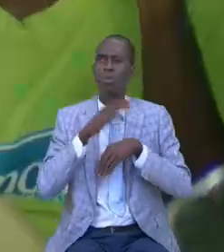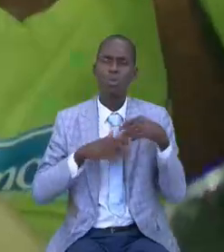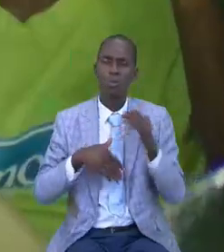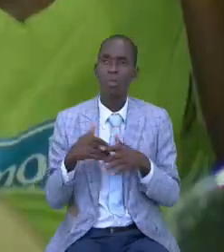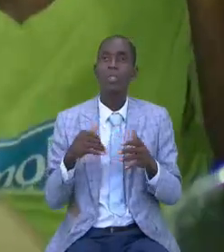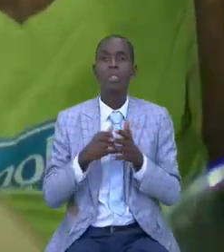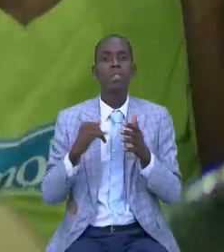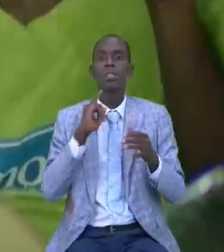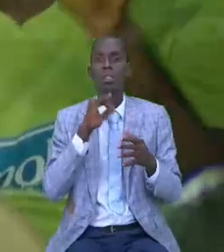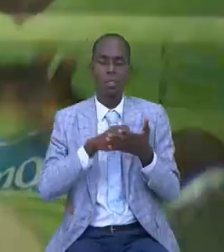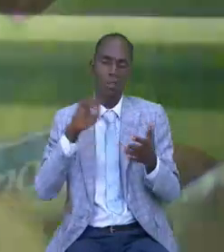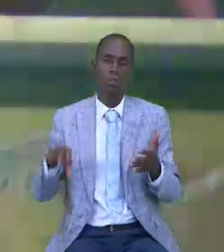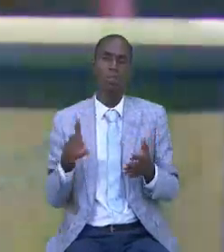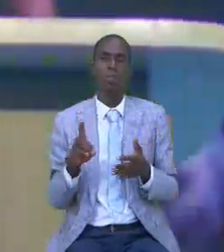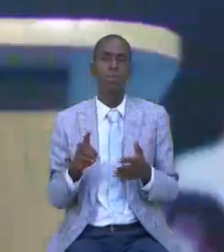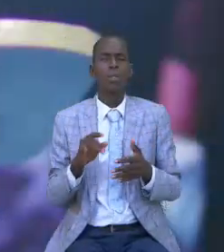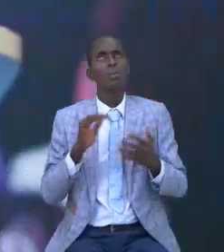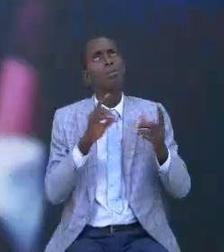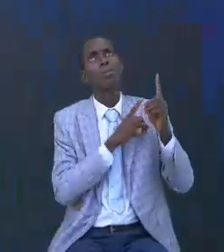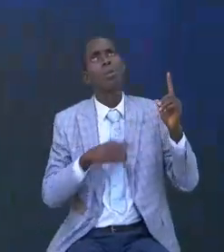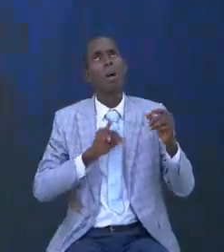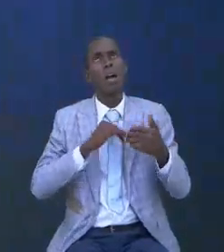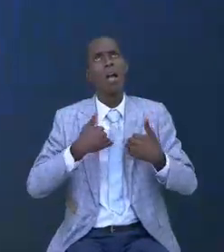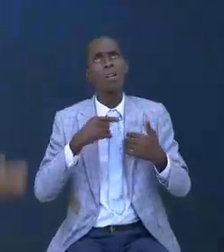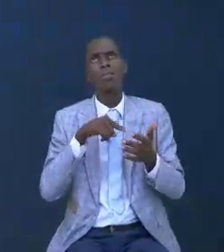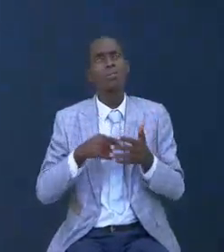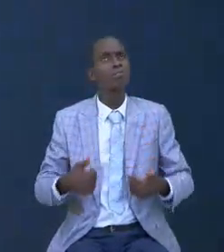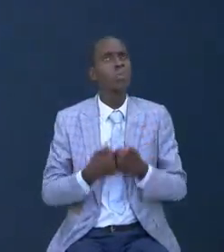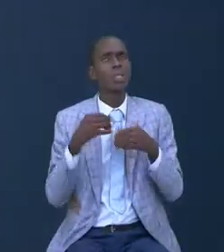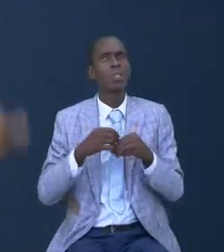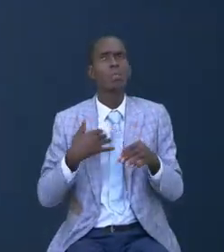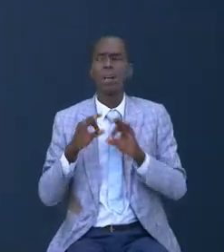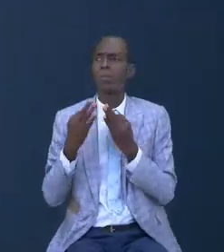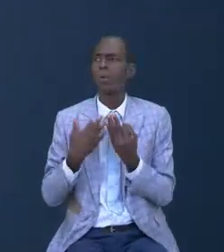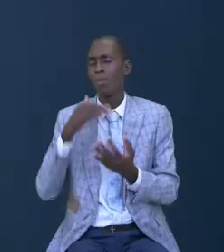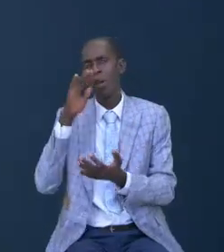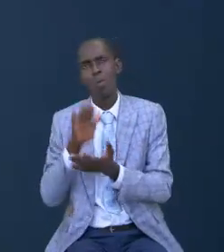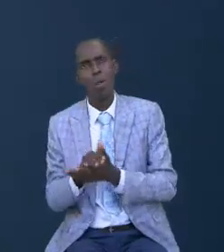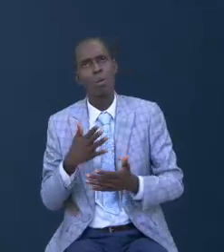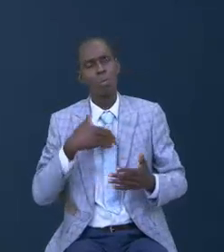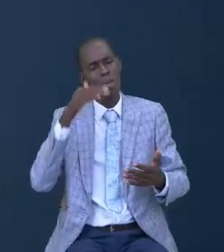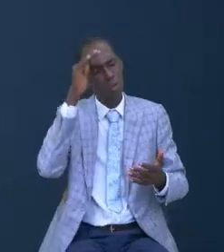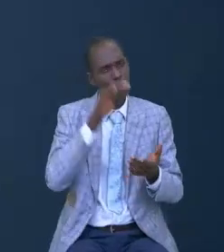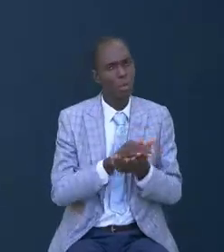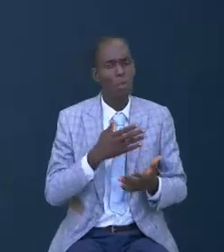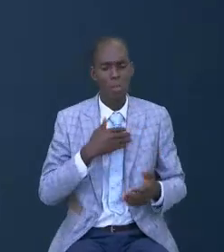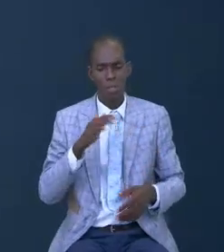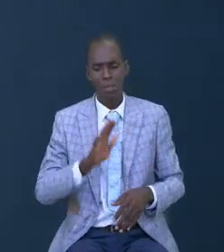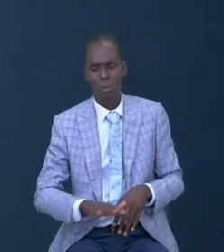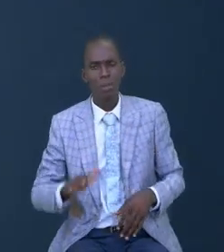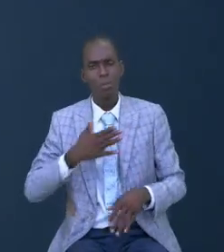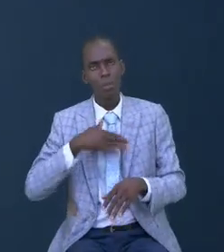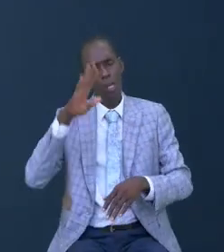done. I have this challenge in my family, my wife, my husband, my child, my daughter,